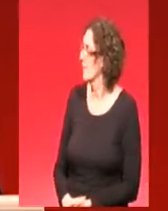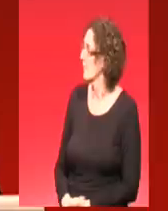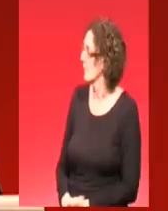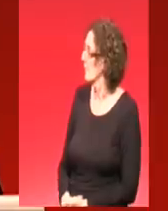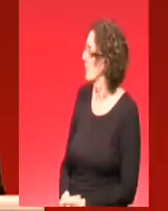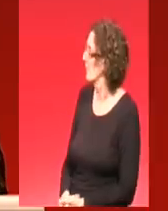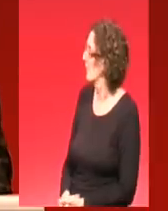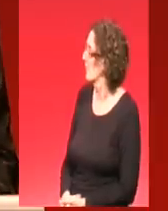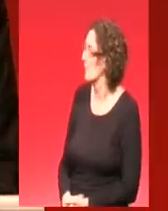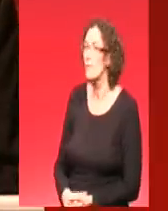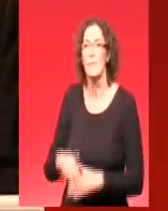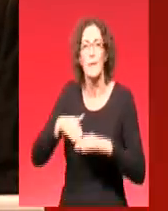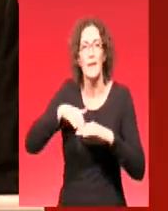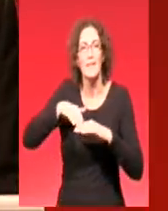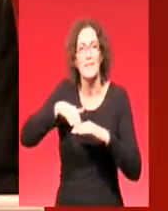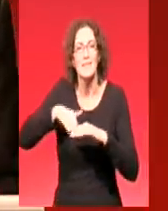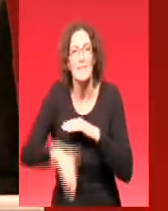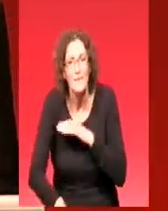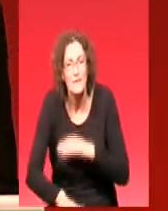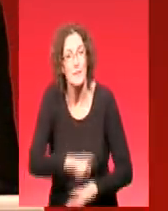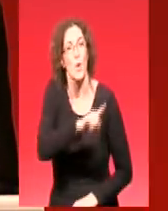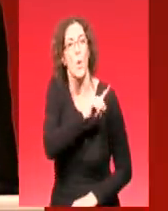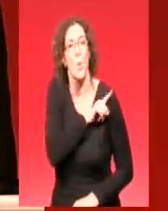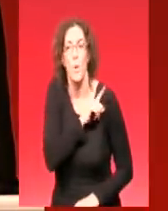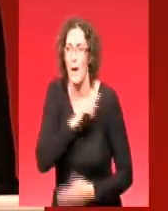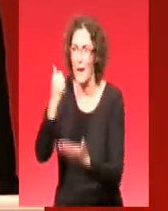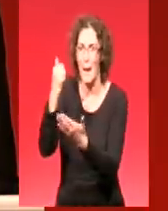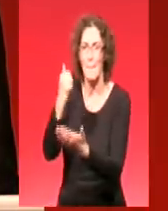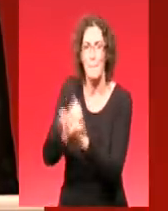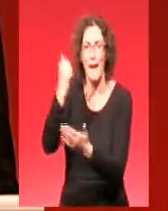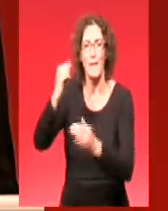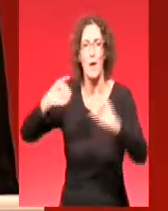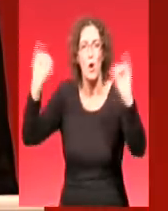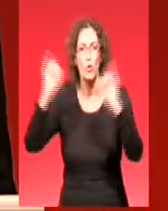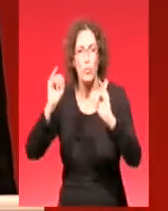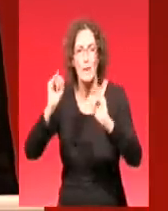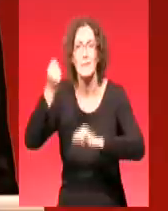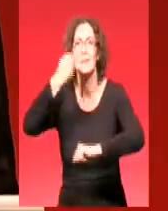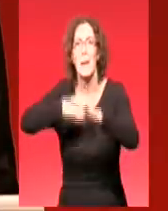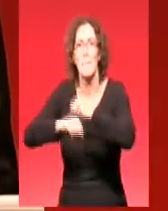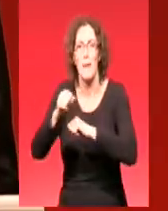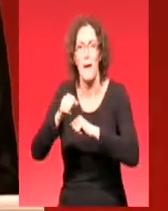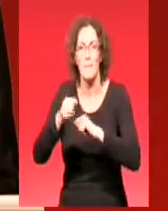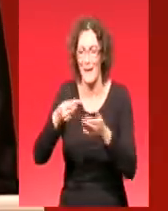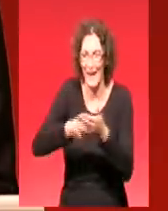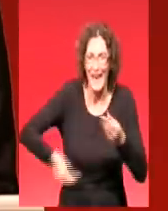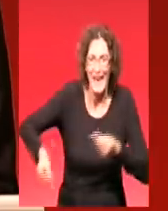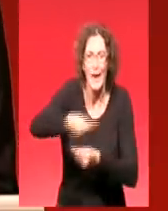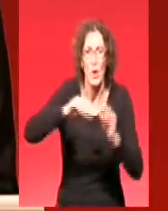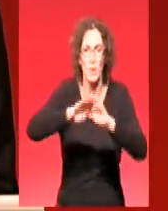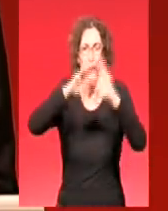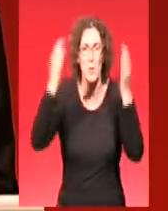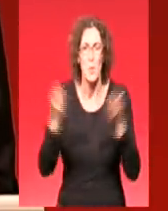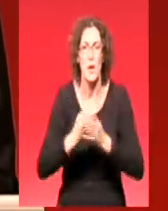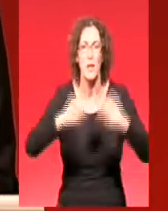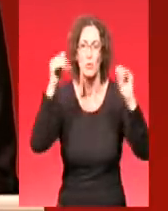The deficit is the result of the banking crisis and the economic crisis that followed it. It's why every other country in the developed